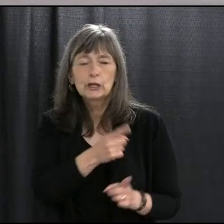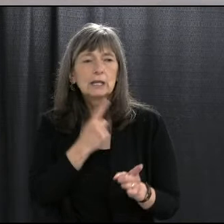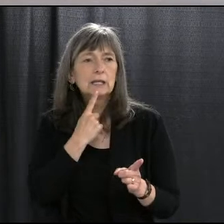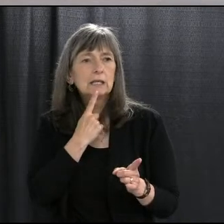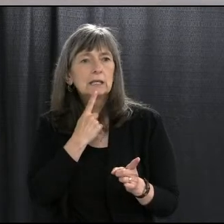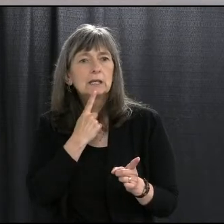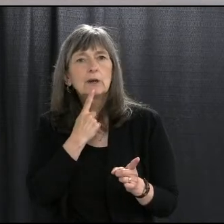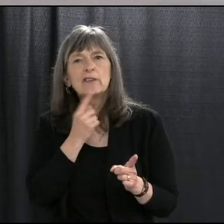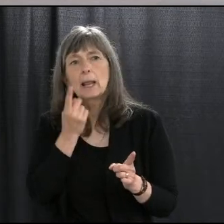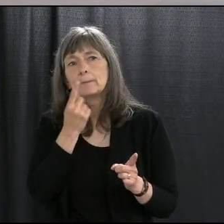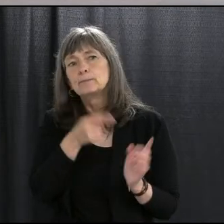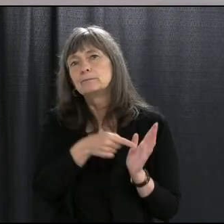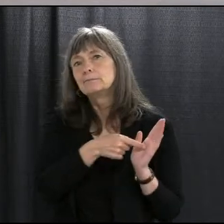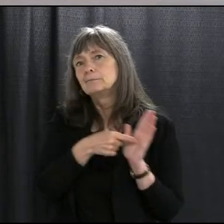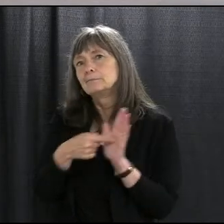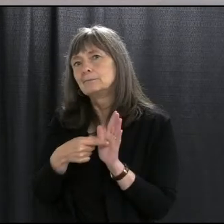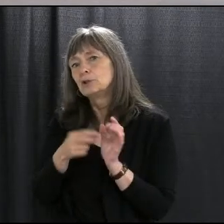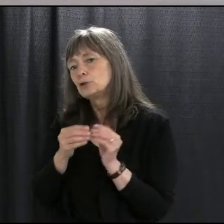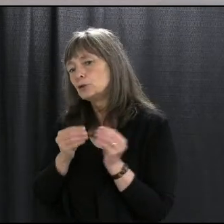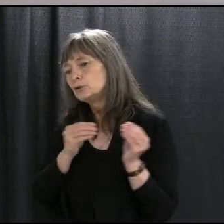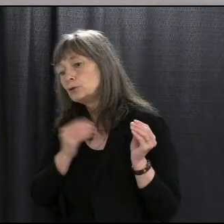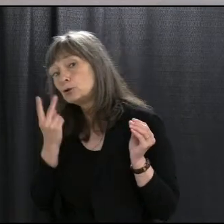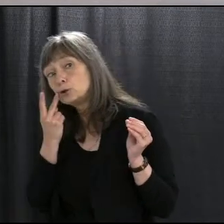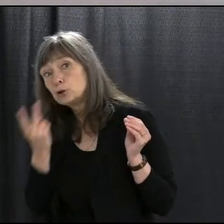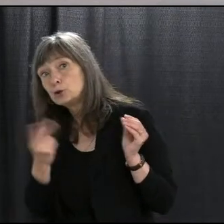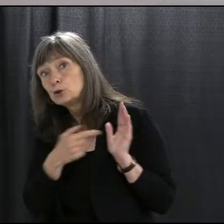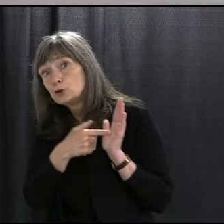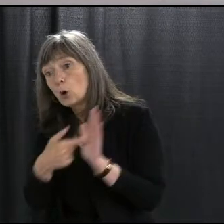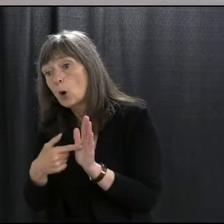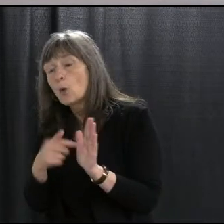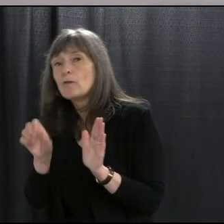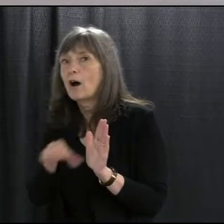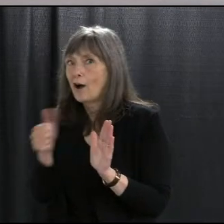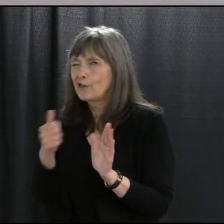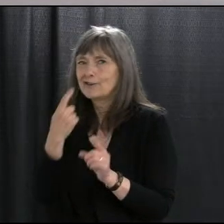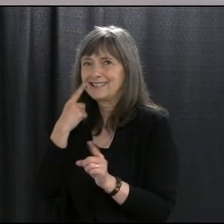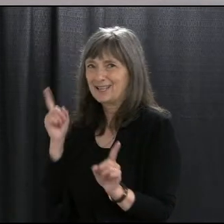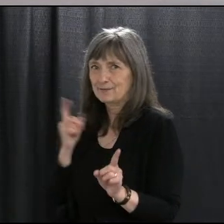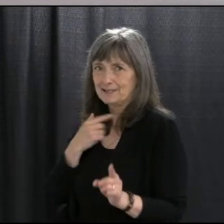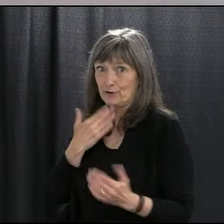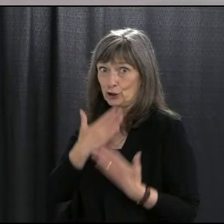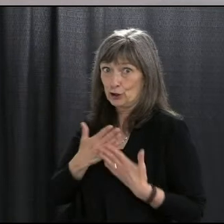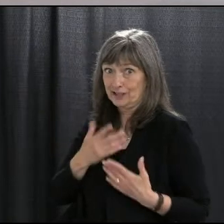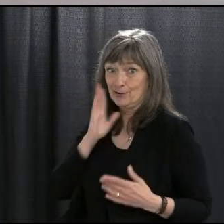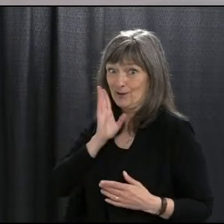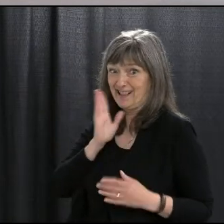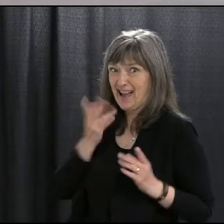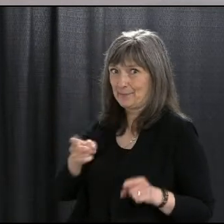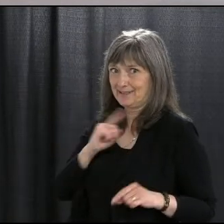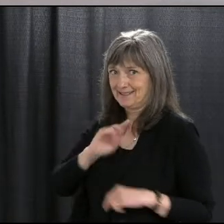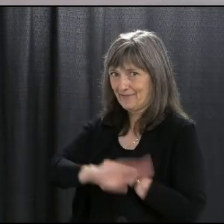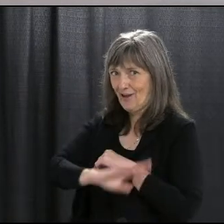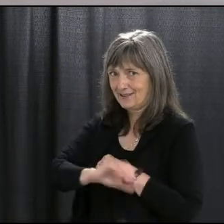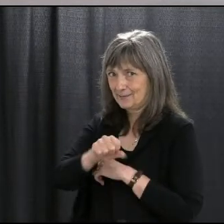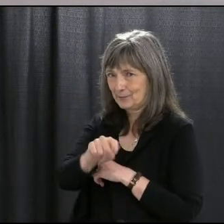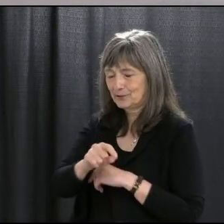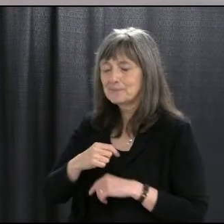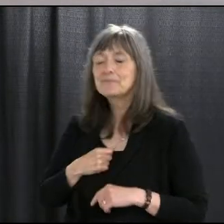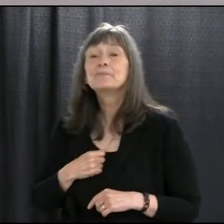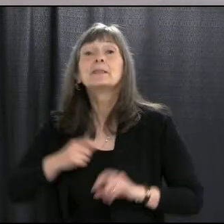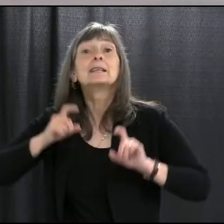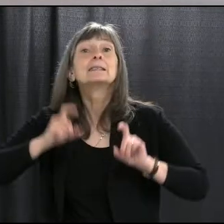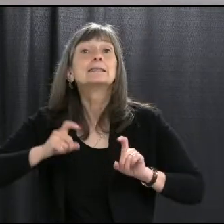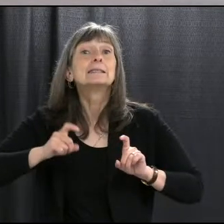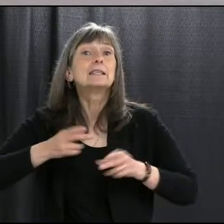a sneak peek into one of the other really good announcements we're going to make in September, and that's a pilot